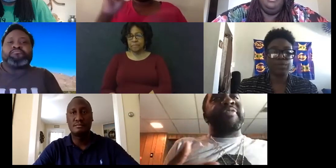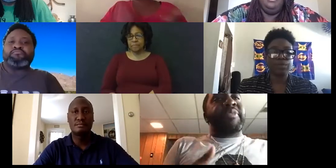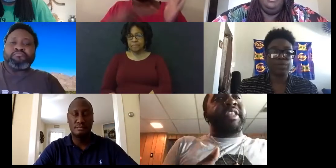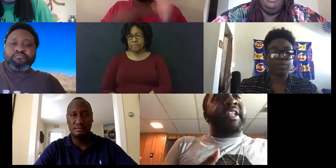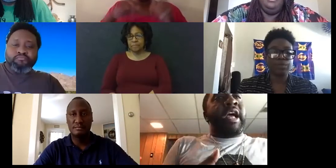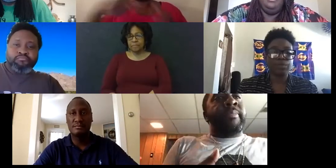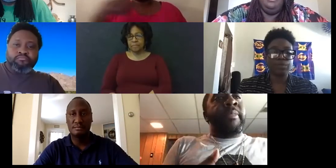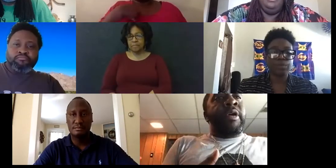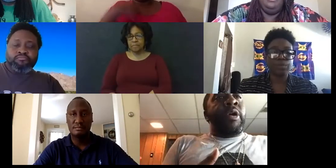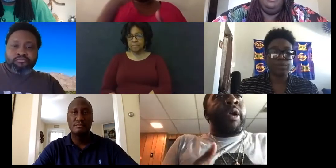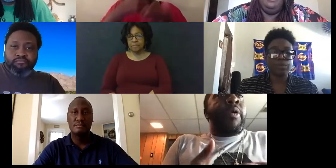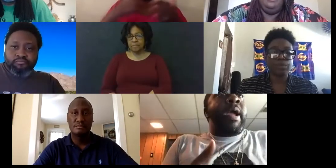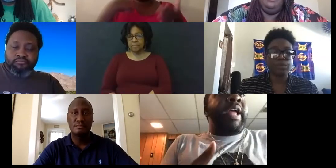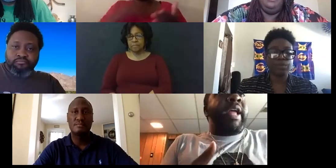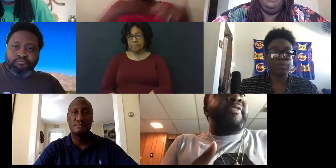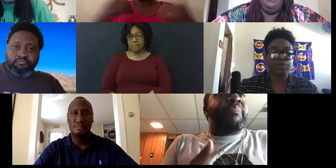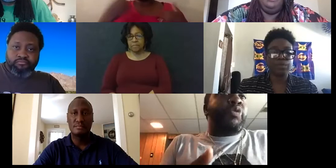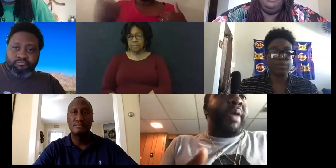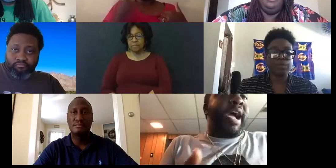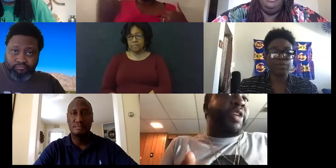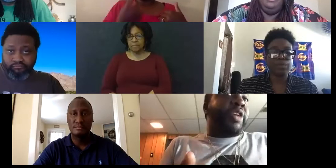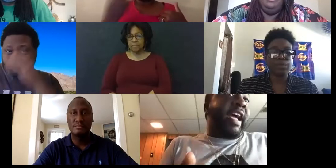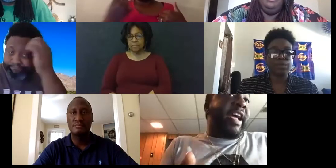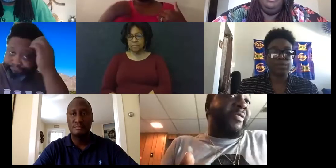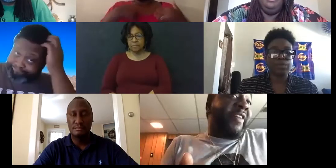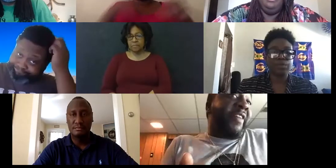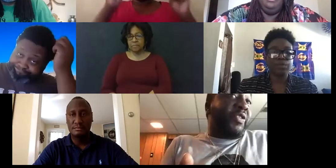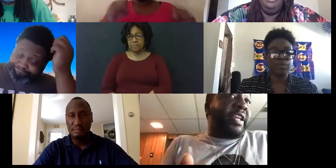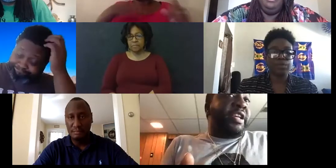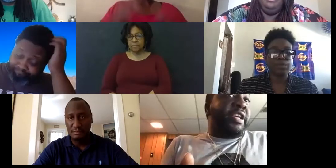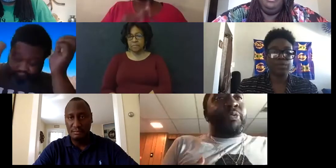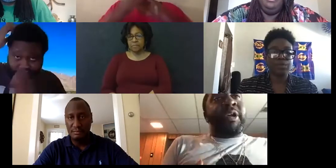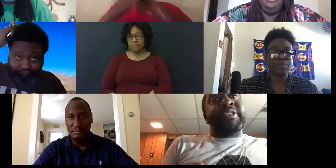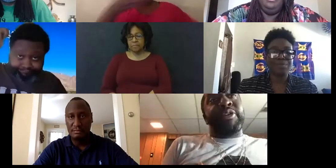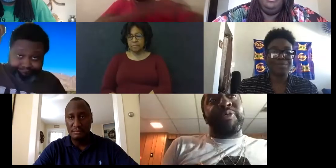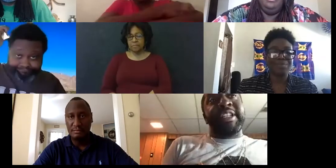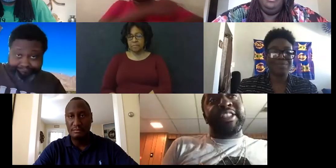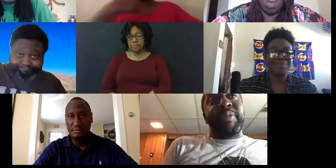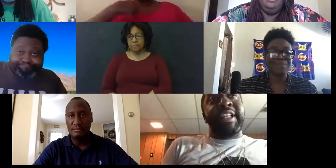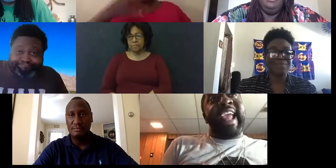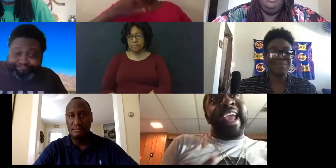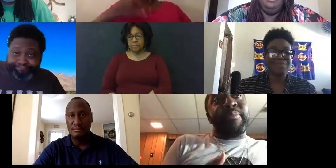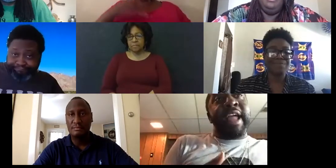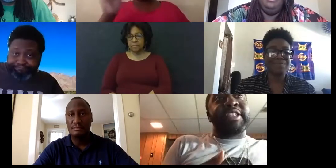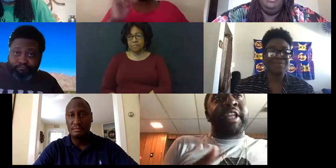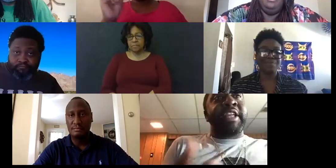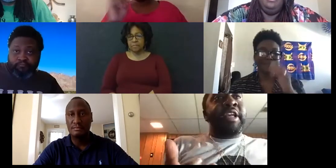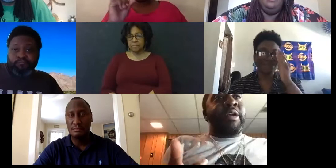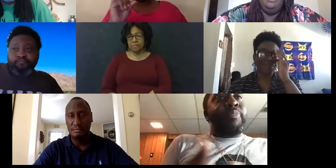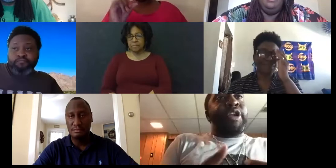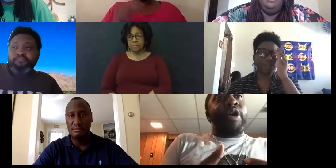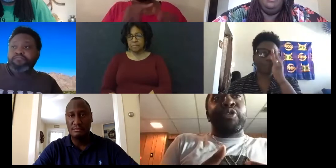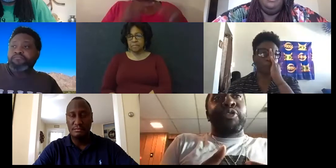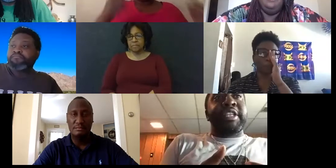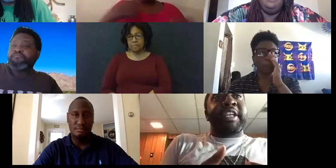that, you know, we have something that we're able to have special powers, I feel like. So as a person with a disability and Black,